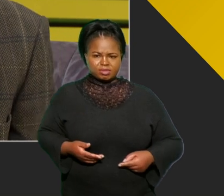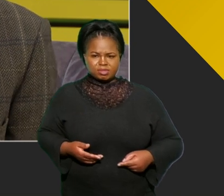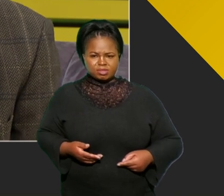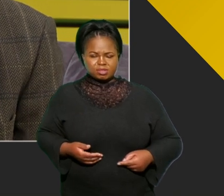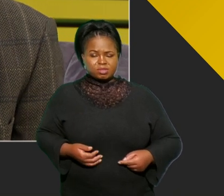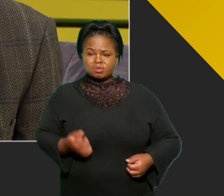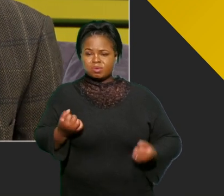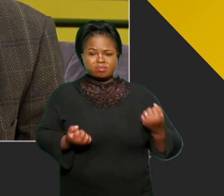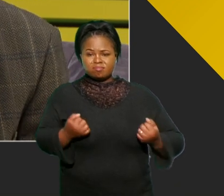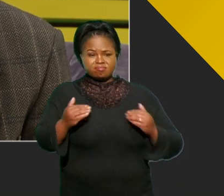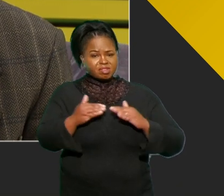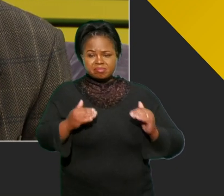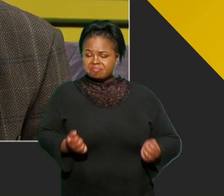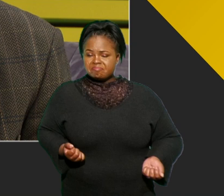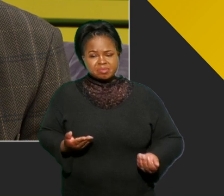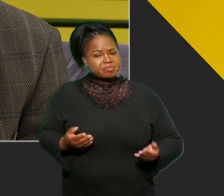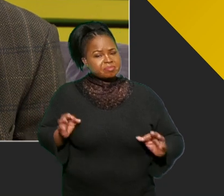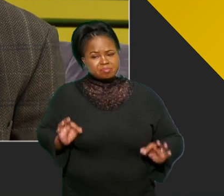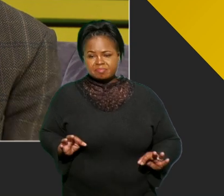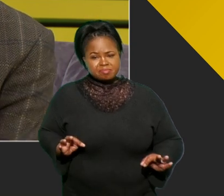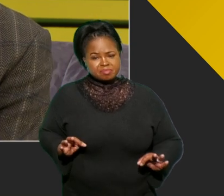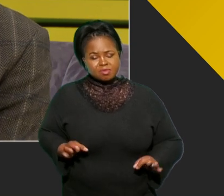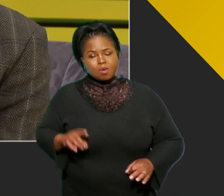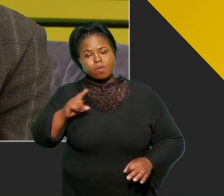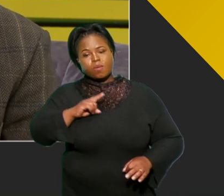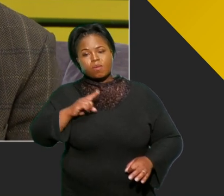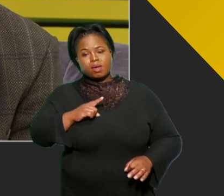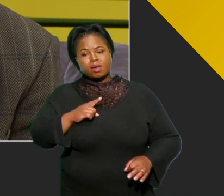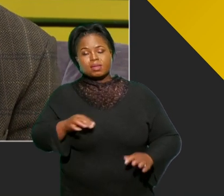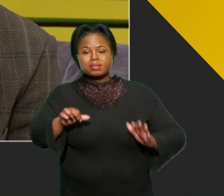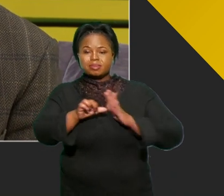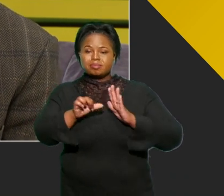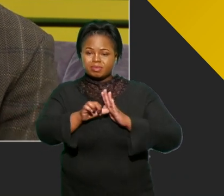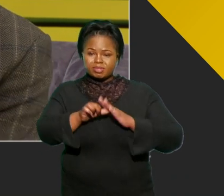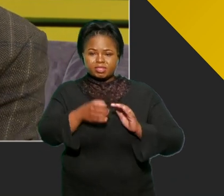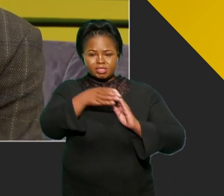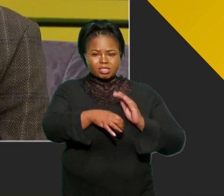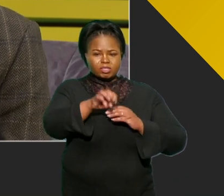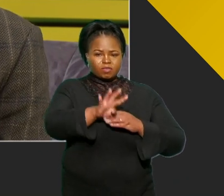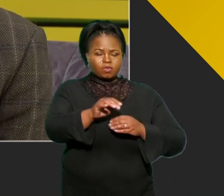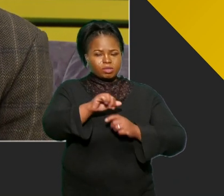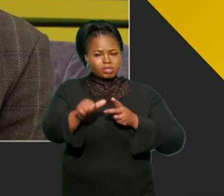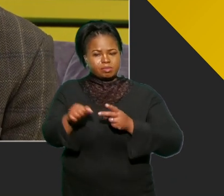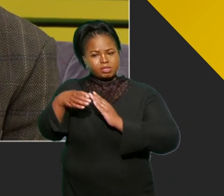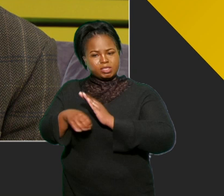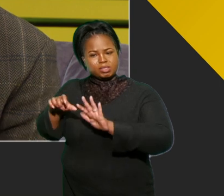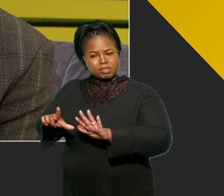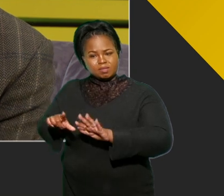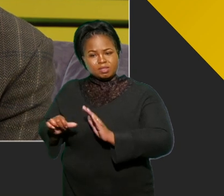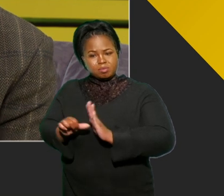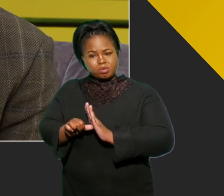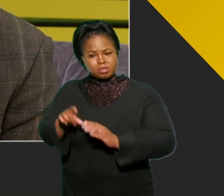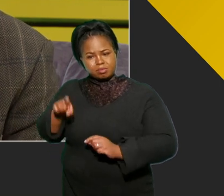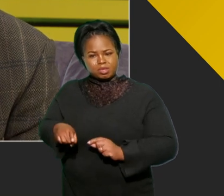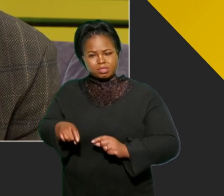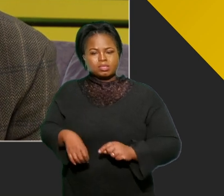it's justice has not been served. Yeah. Because what call a critical is section 4, subsection 7. It's critical we to go in a